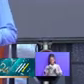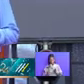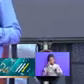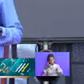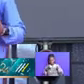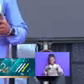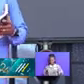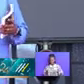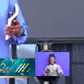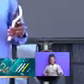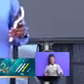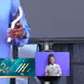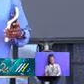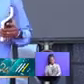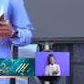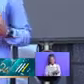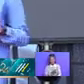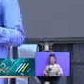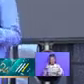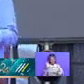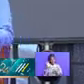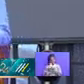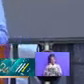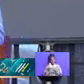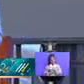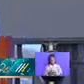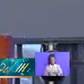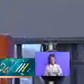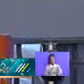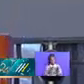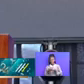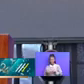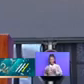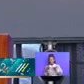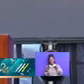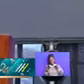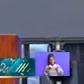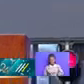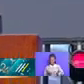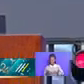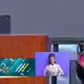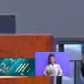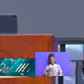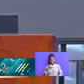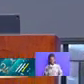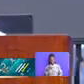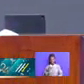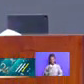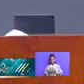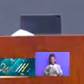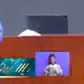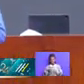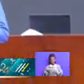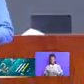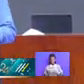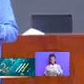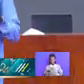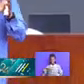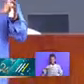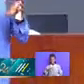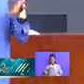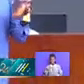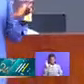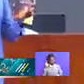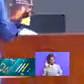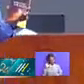here there is so much power here there is so much Miracle here I I I feel the anointing of God in this place